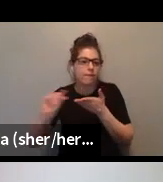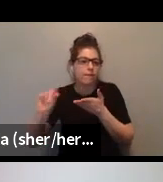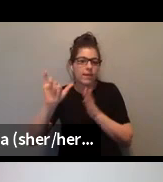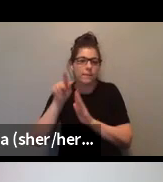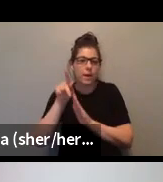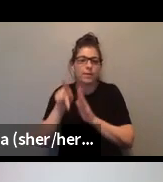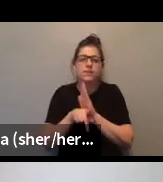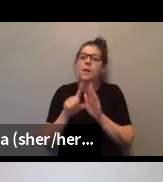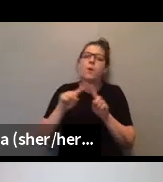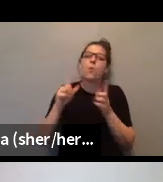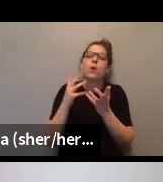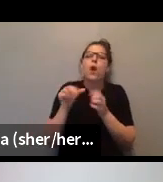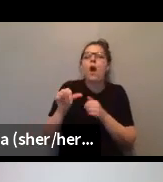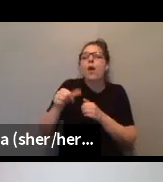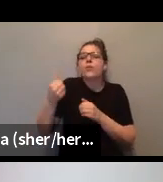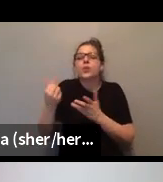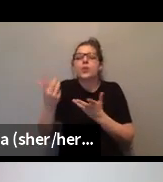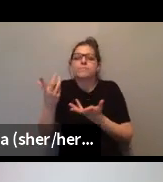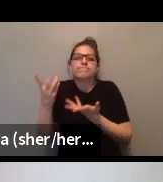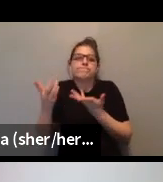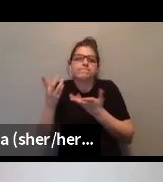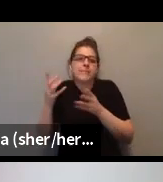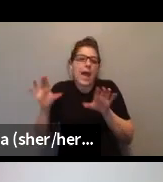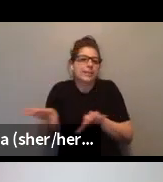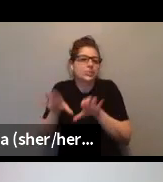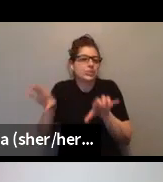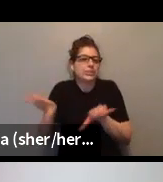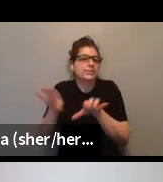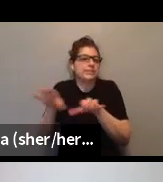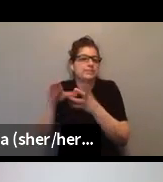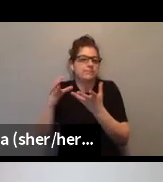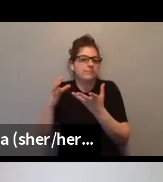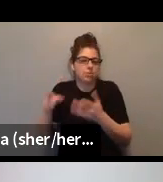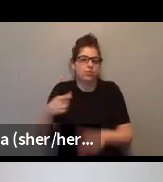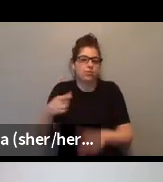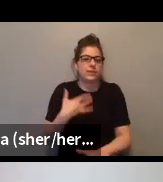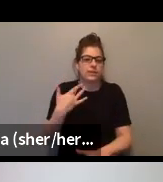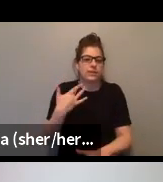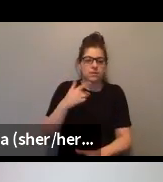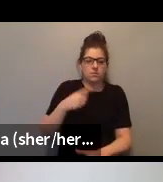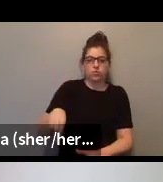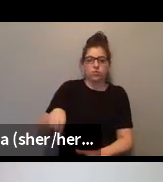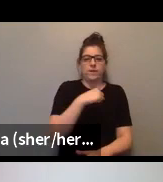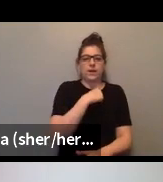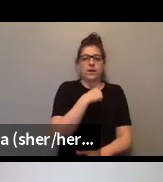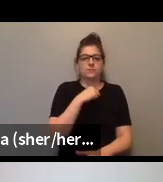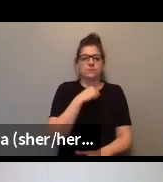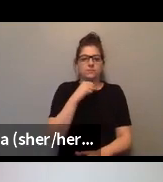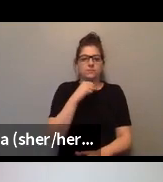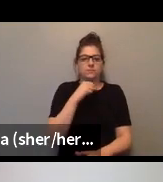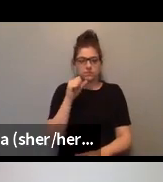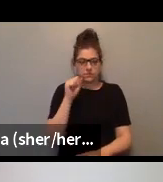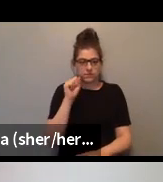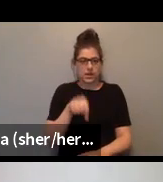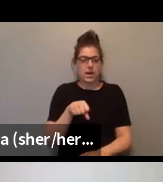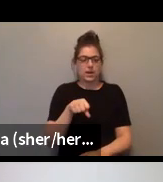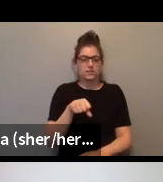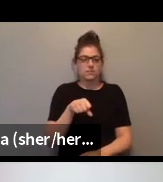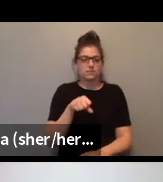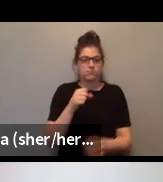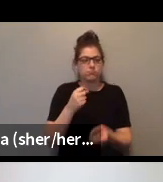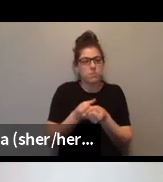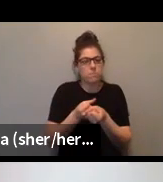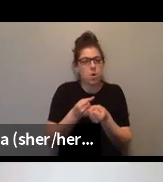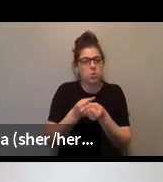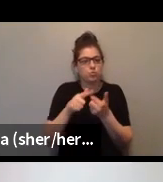other constructive actions that you feel that those of us at colleges and universities could promote in